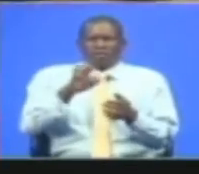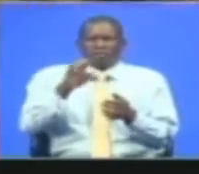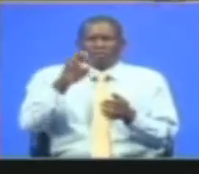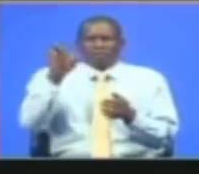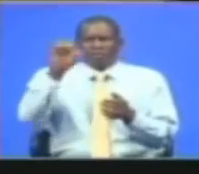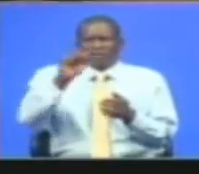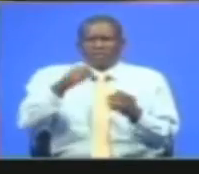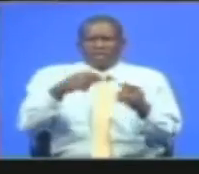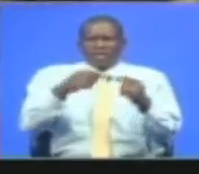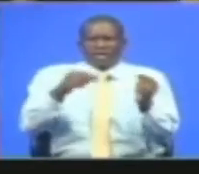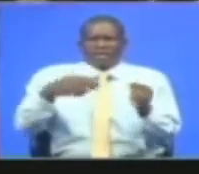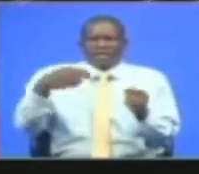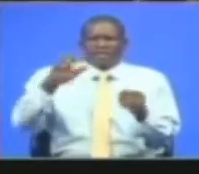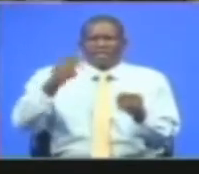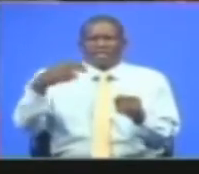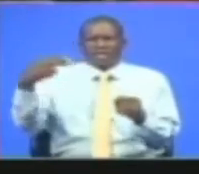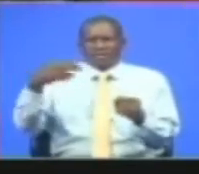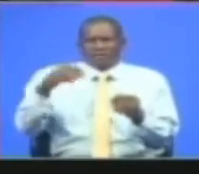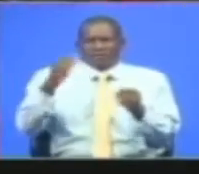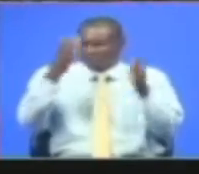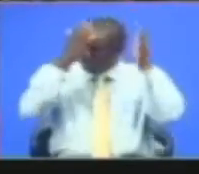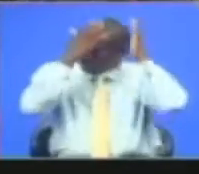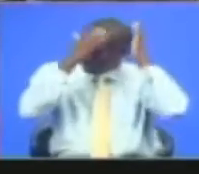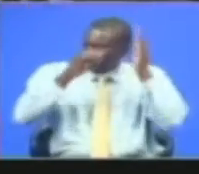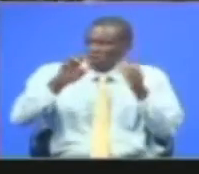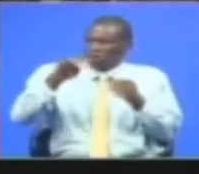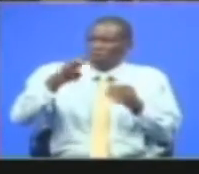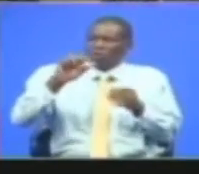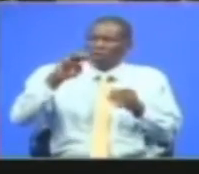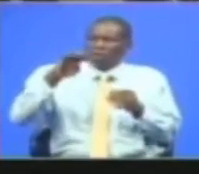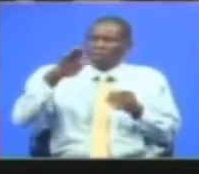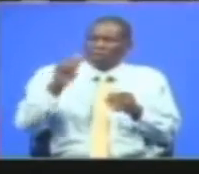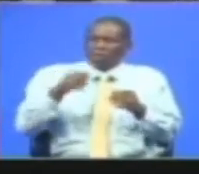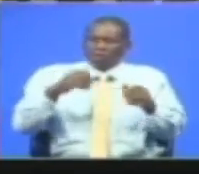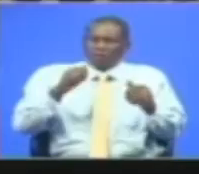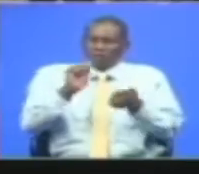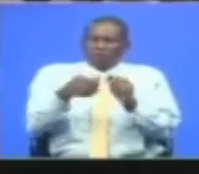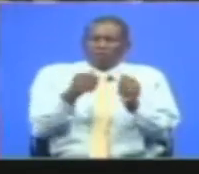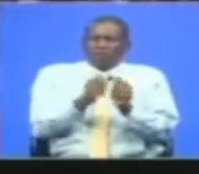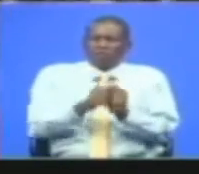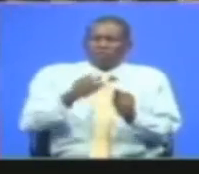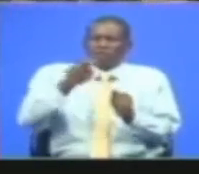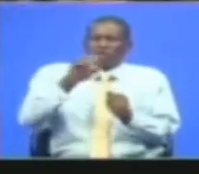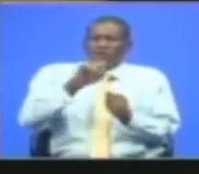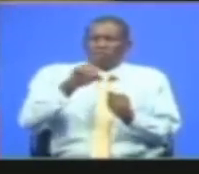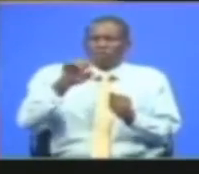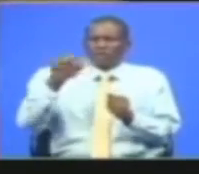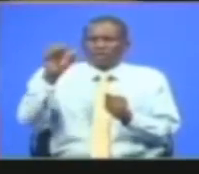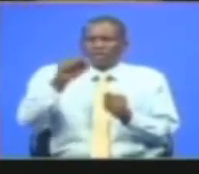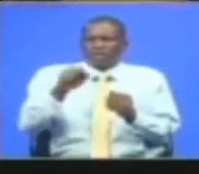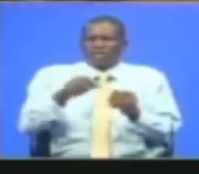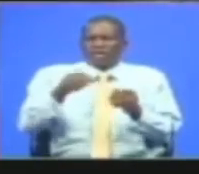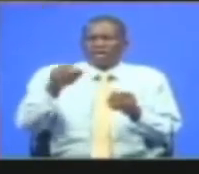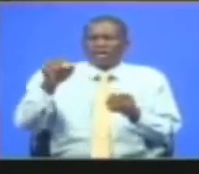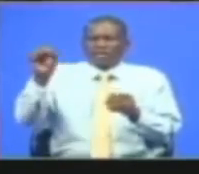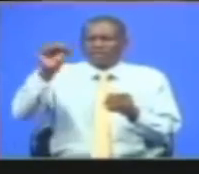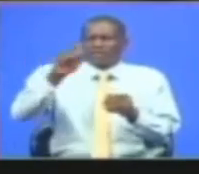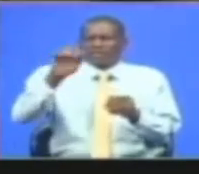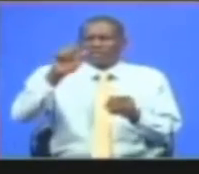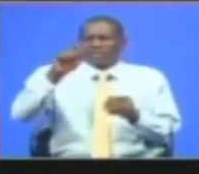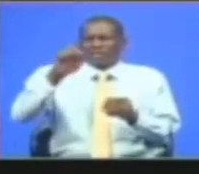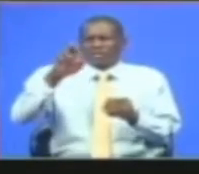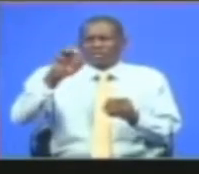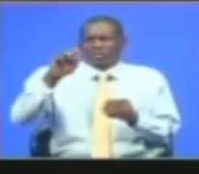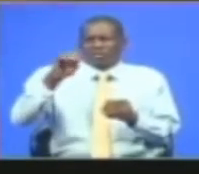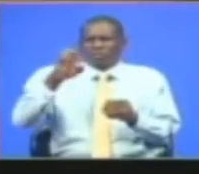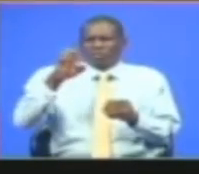Kenya Harlequins in Kakamega, Mwamba host Nondies at the Nairobi Railway Club, Strathmore face off against bottom placed Mean Machine at the KCB